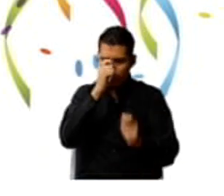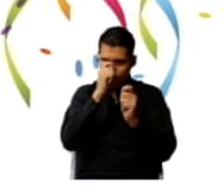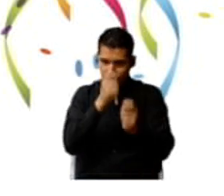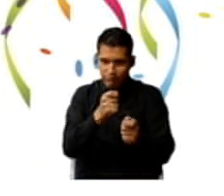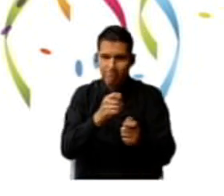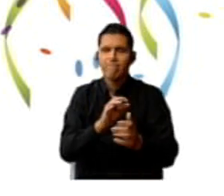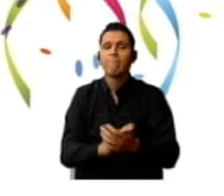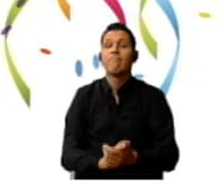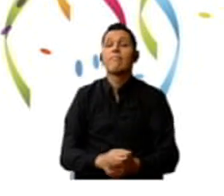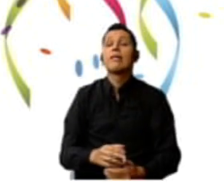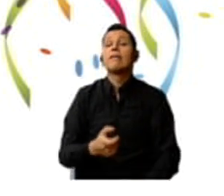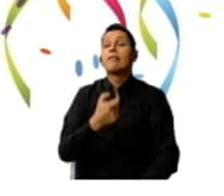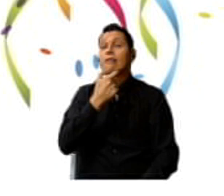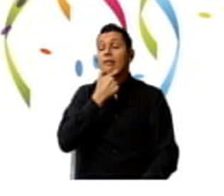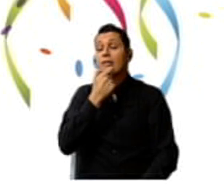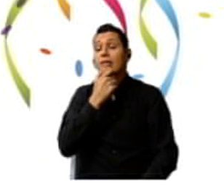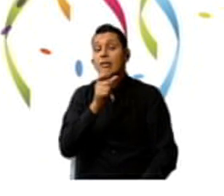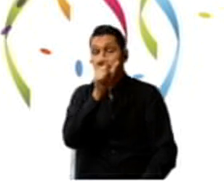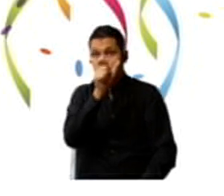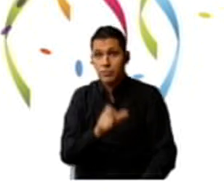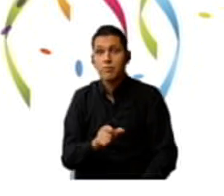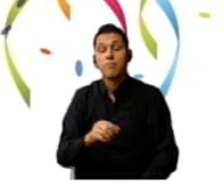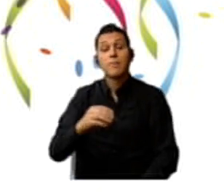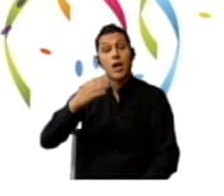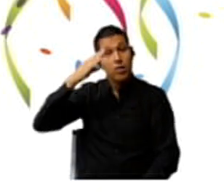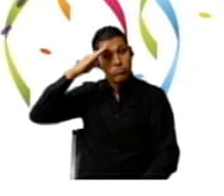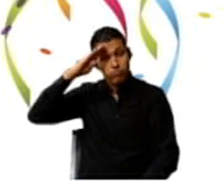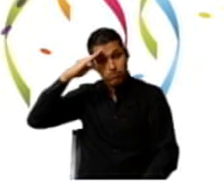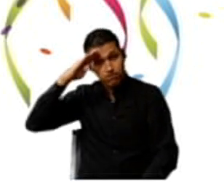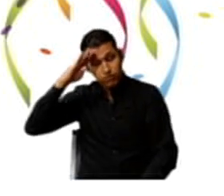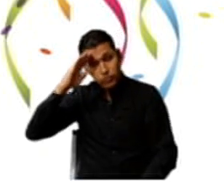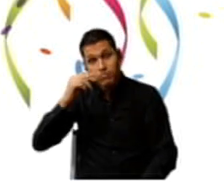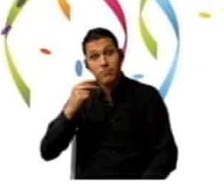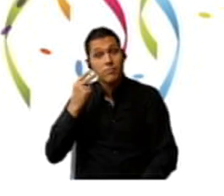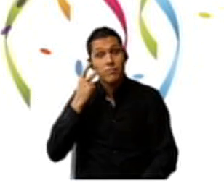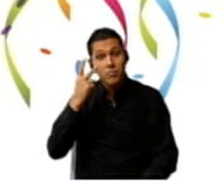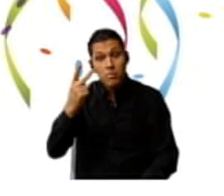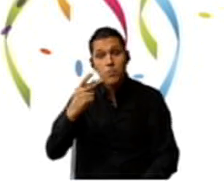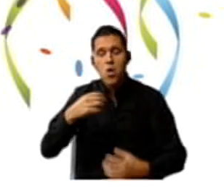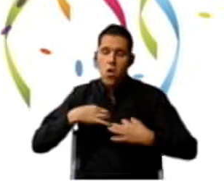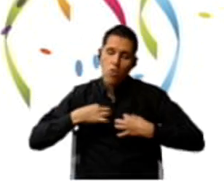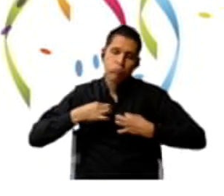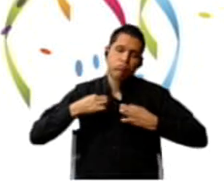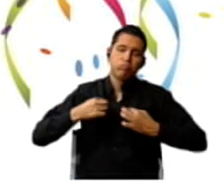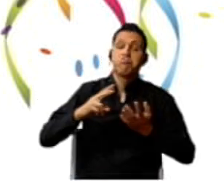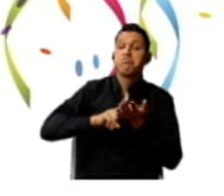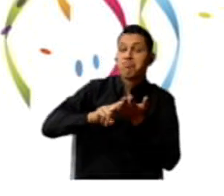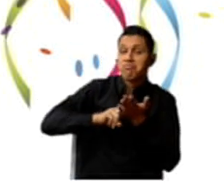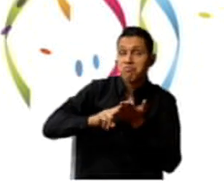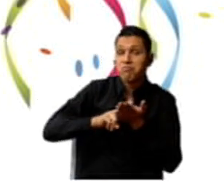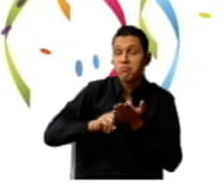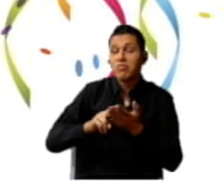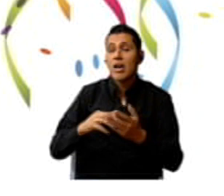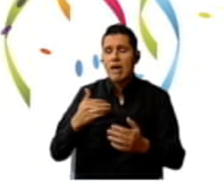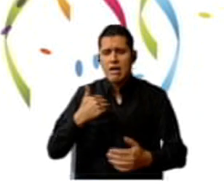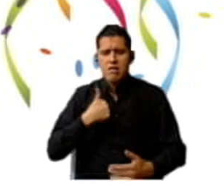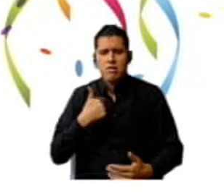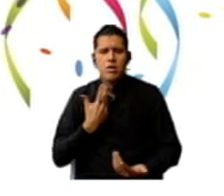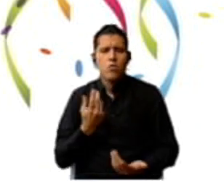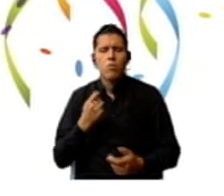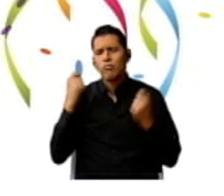Ireland. They wear green clothes, as I told you. They go to parades and they have a